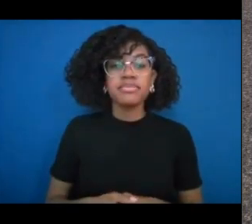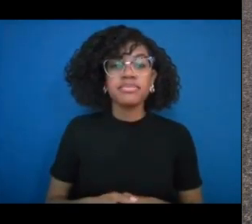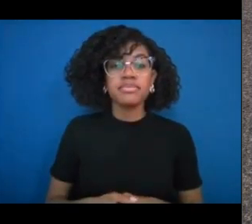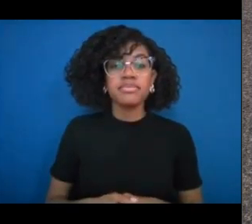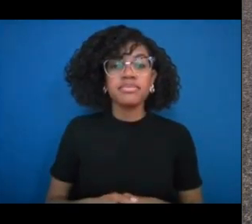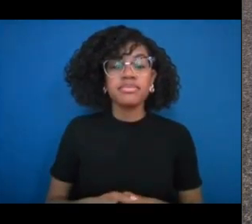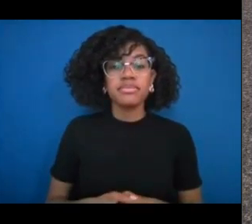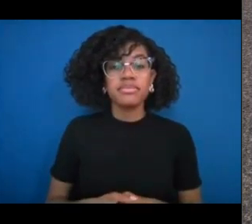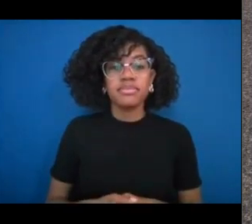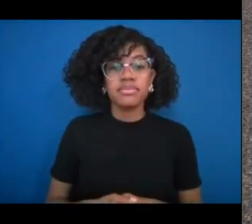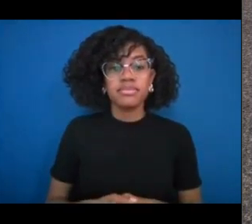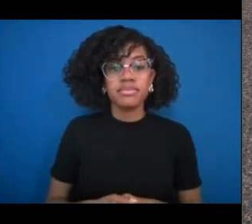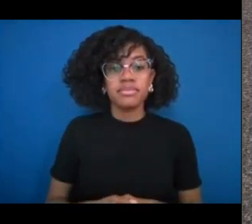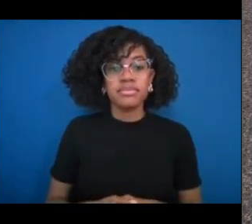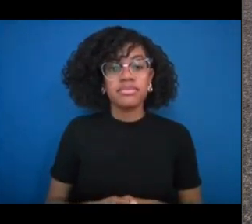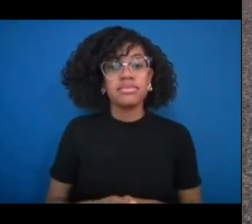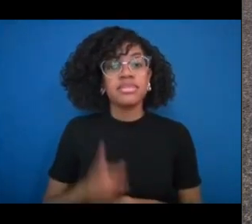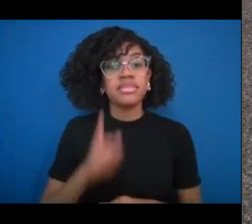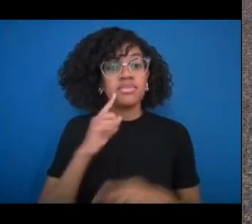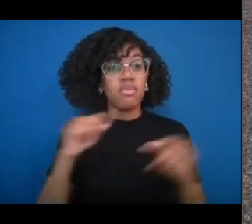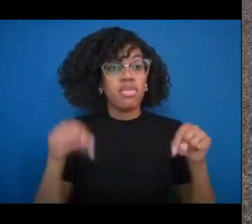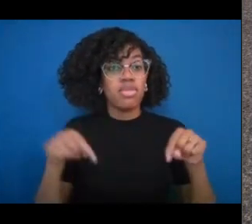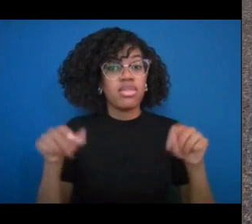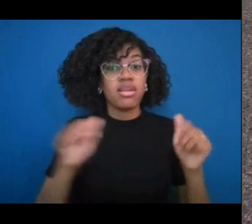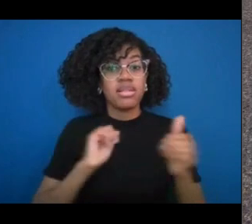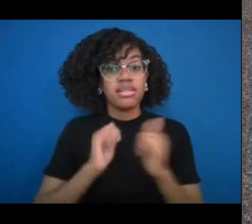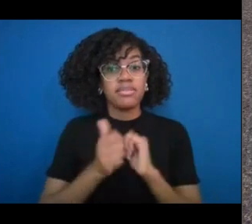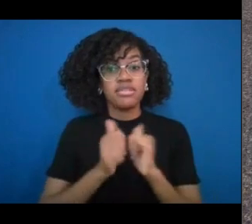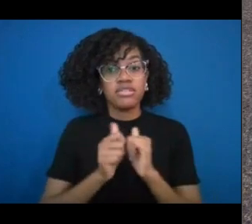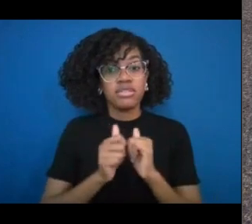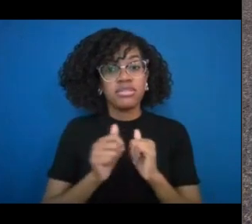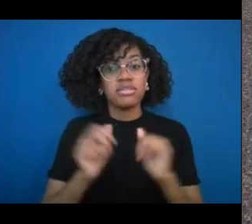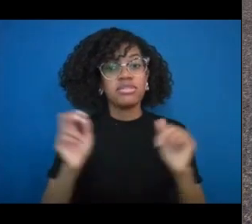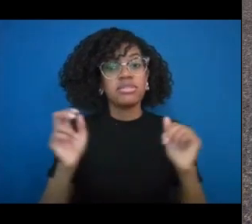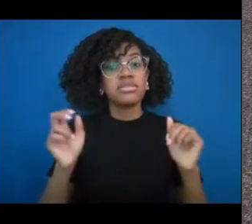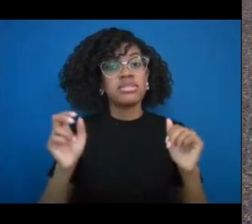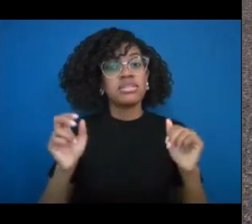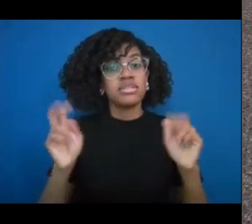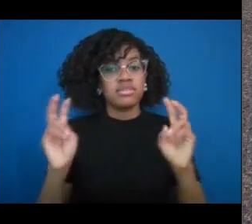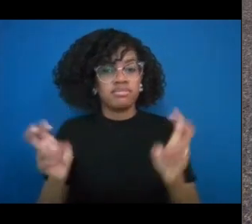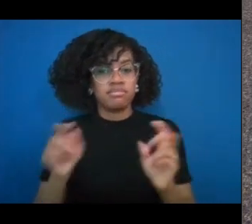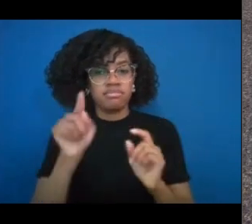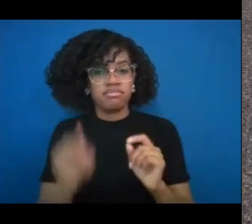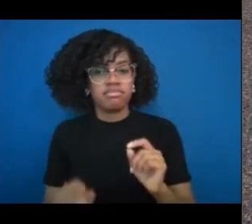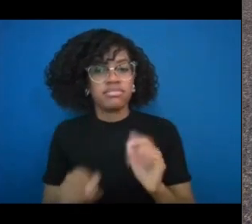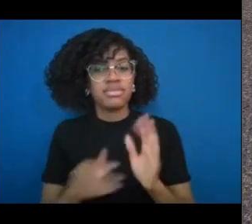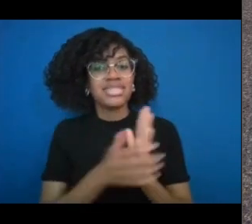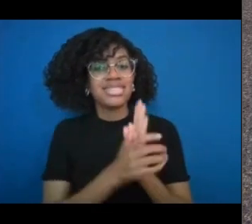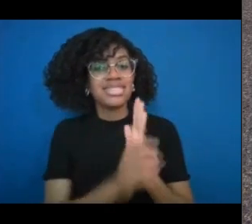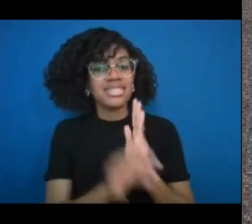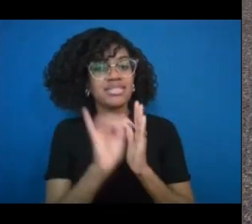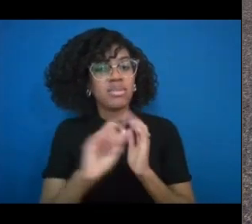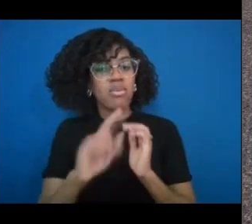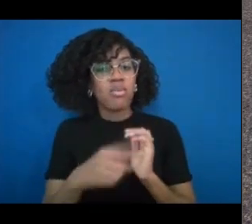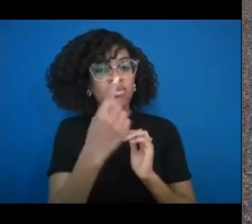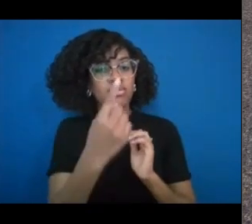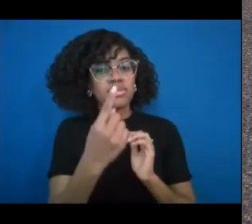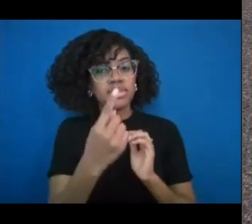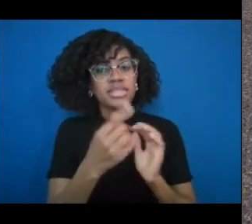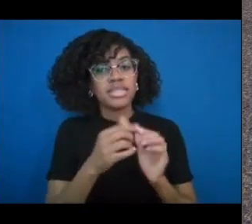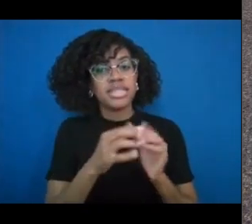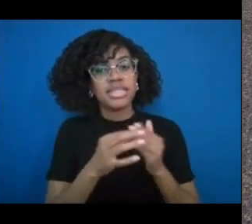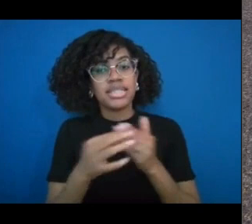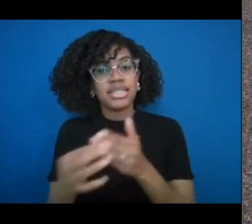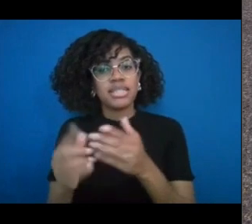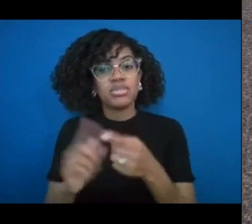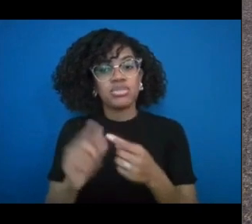For purposes of this competition, skills that solely lead to the reduction of greenhouse gas